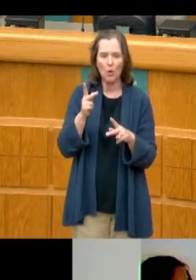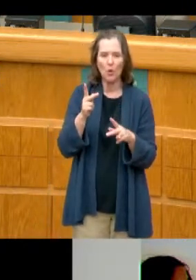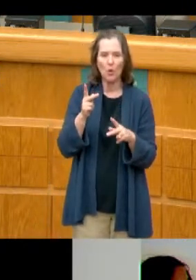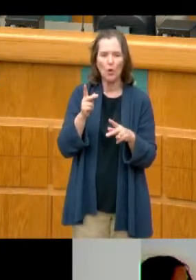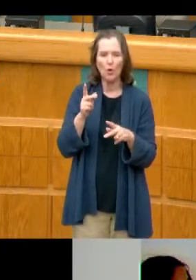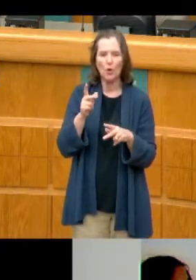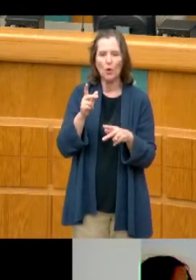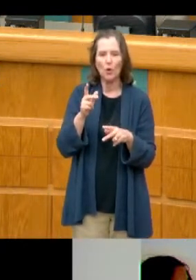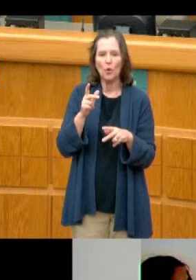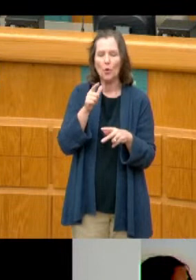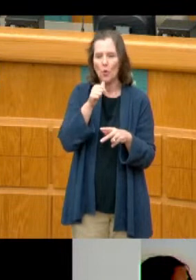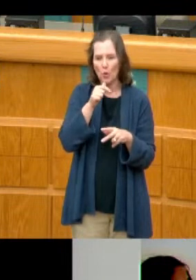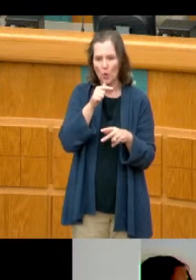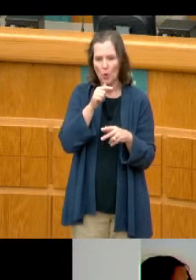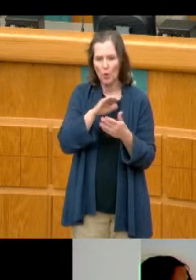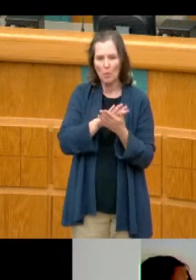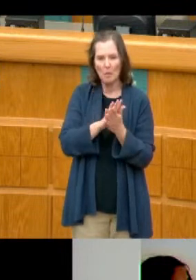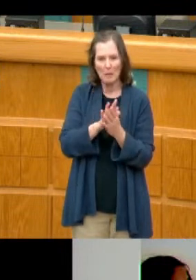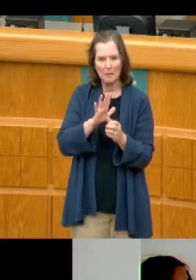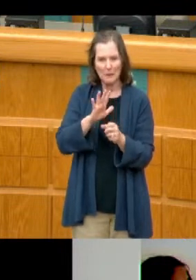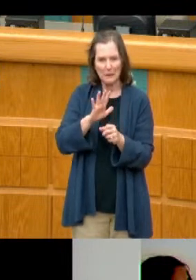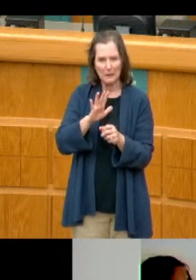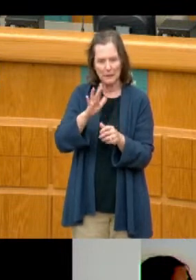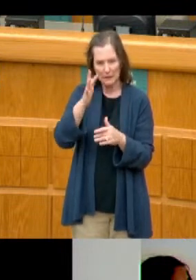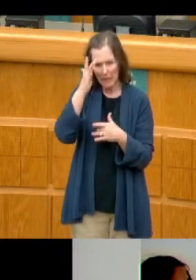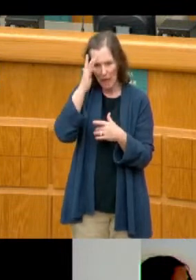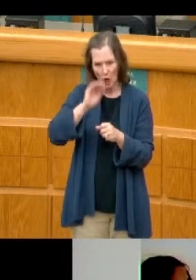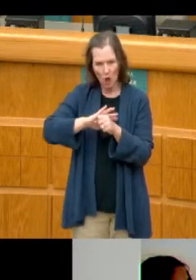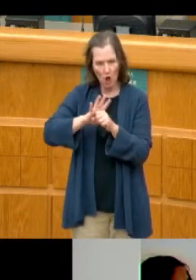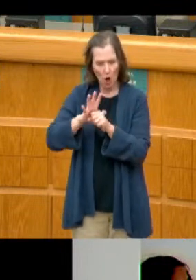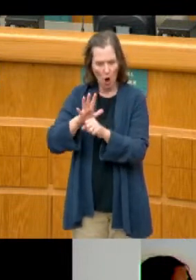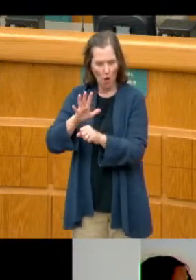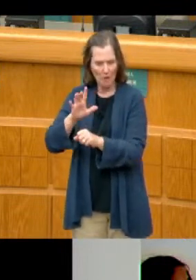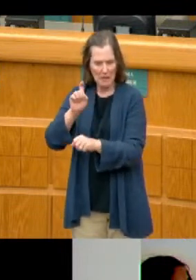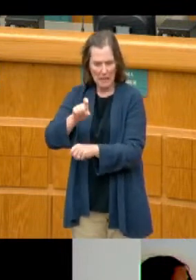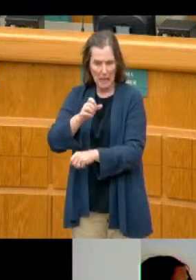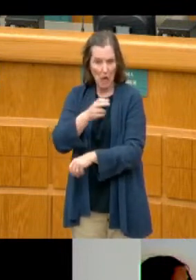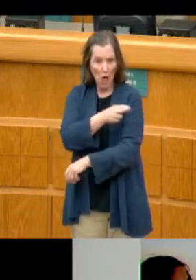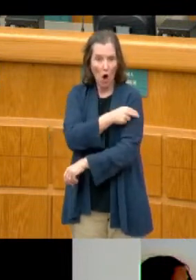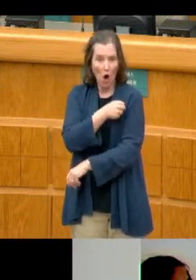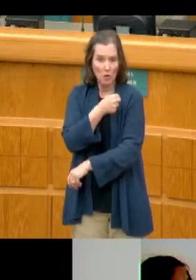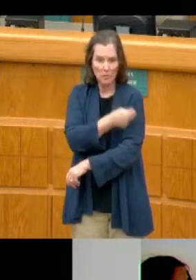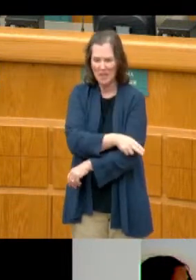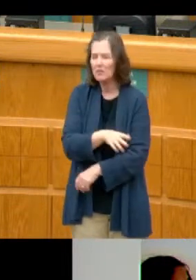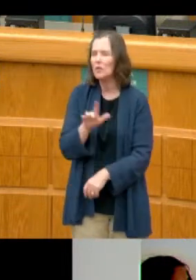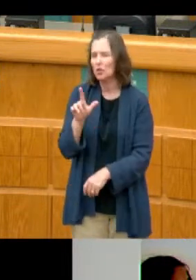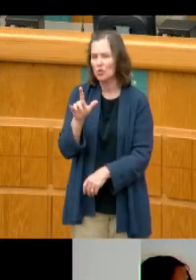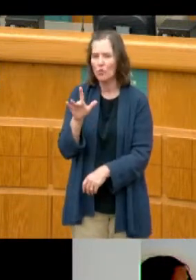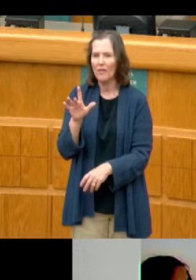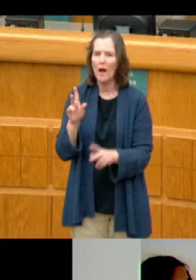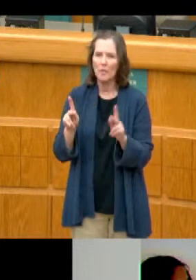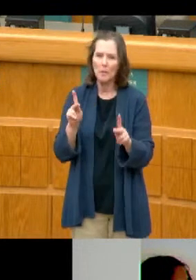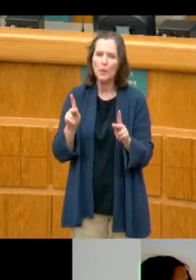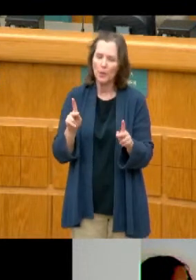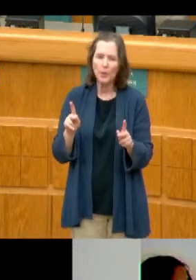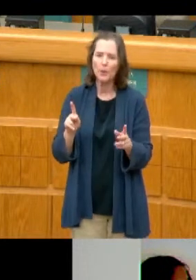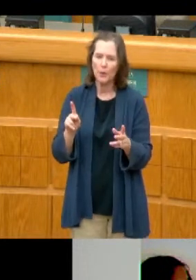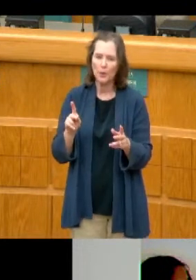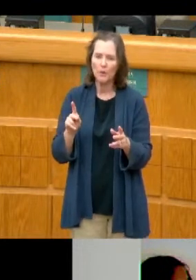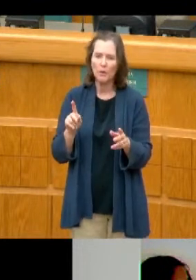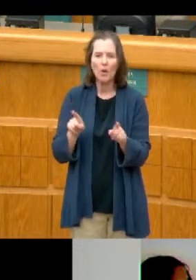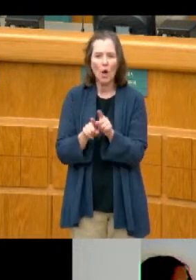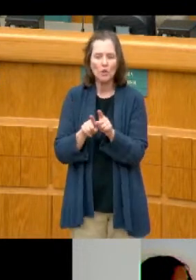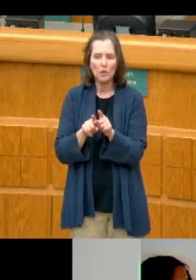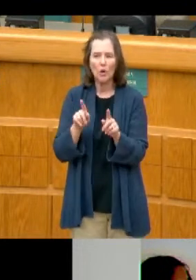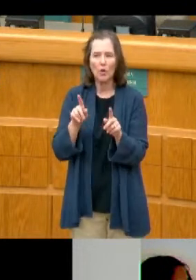from vaccine breakthrough cases. Again, the majority of people vaccinated were Moderna, because that's